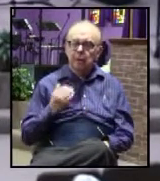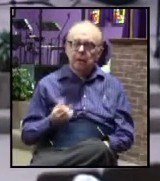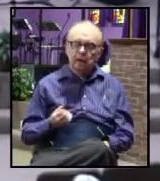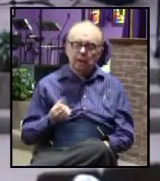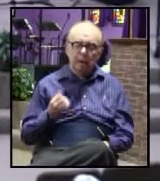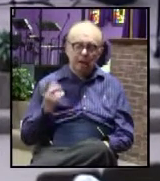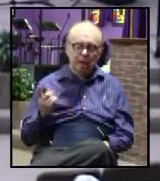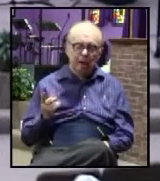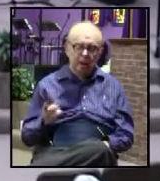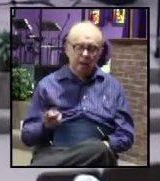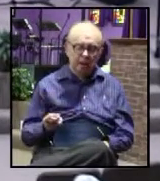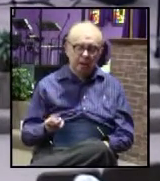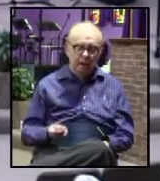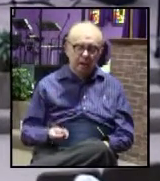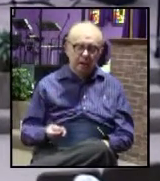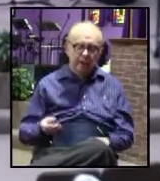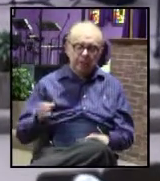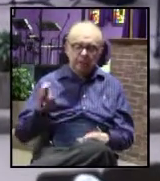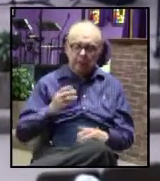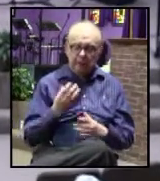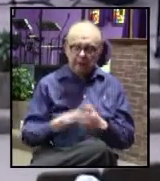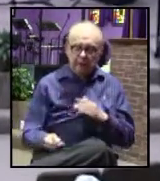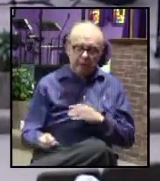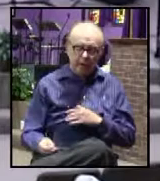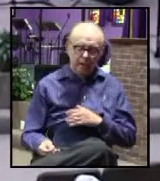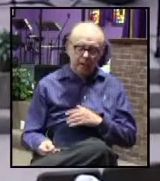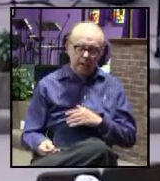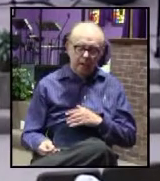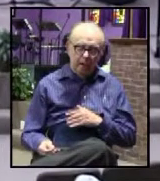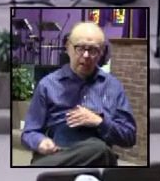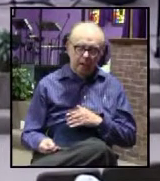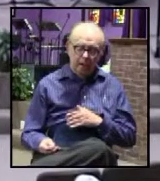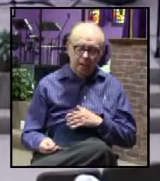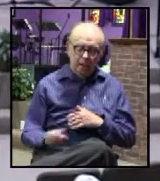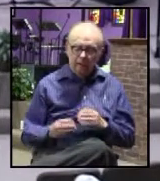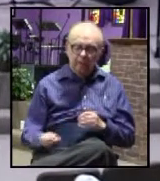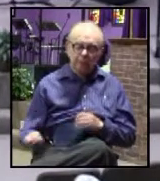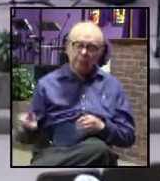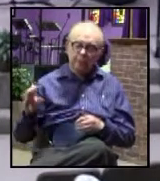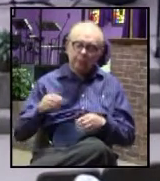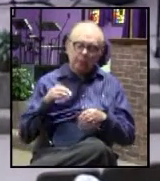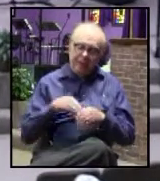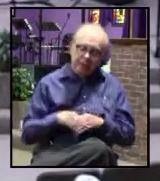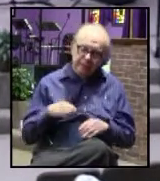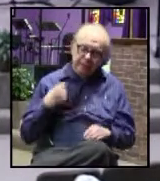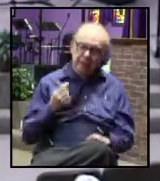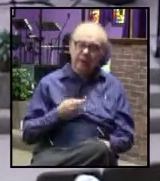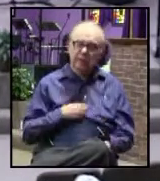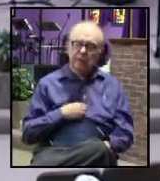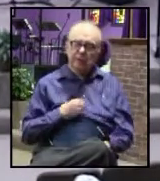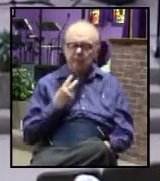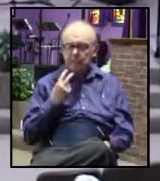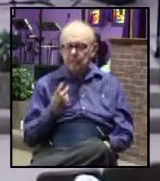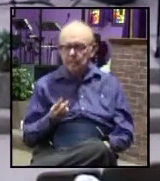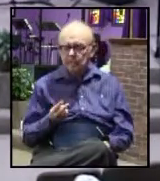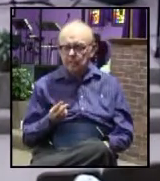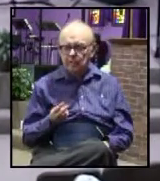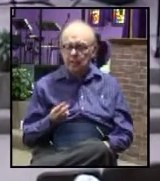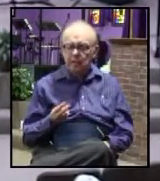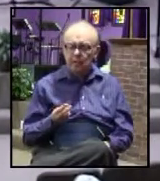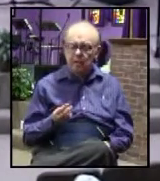Because he's pouring out what he's got to pour into us. You see,